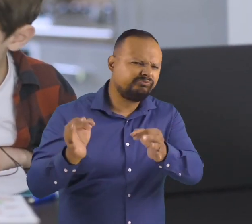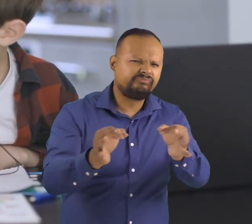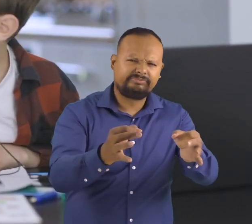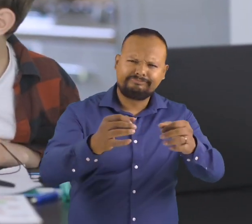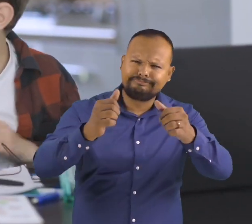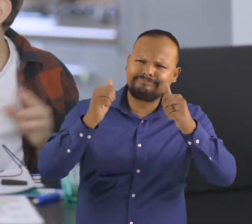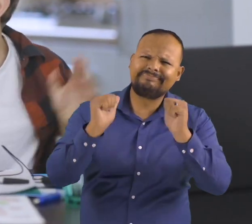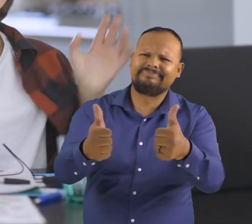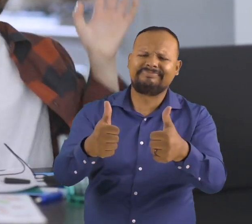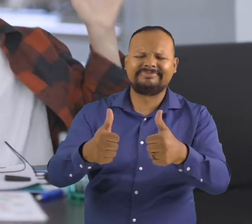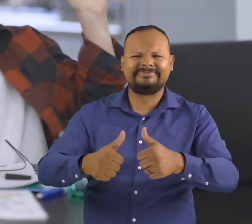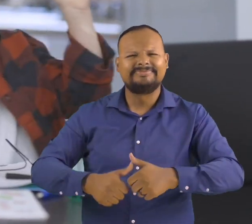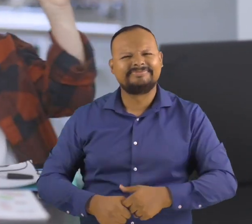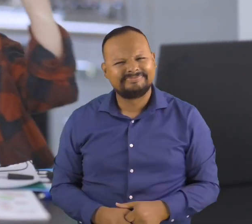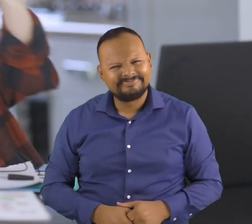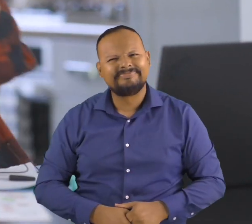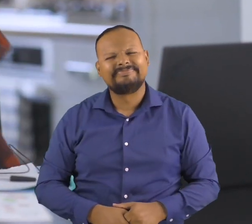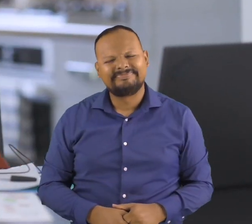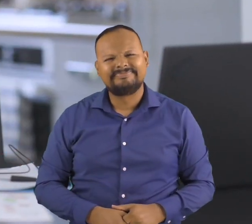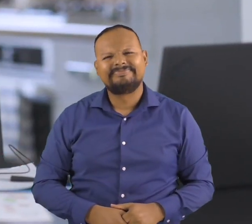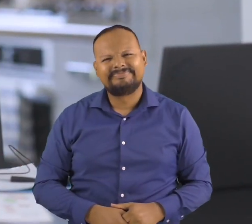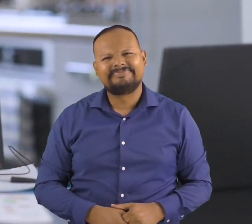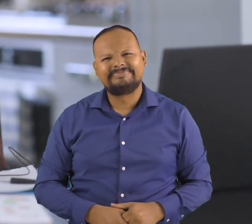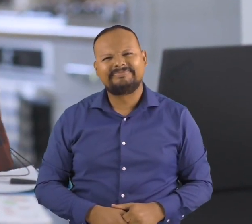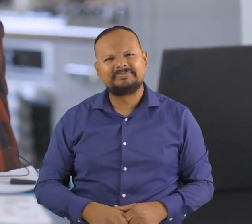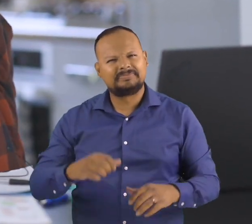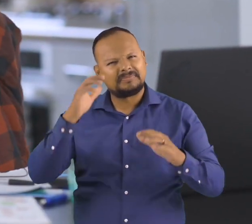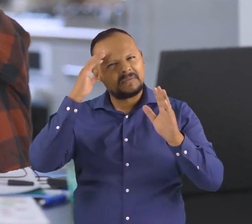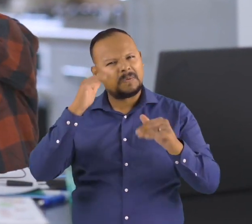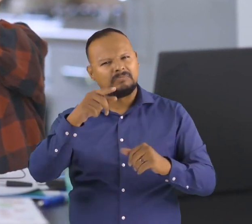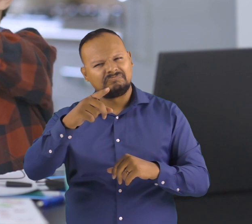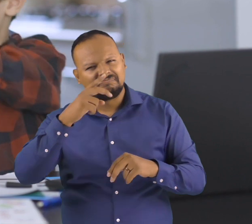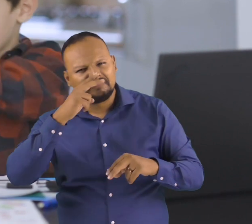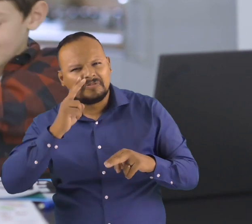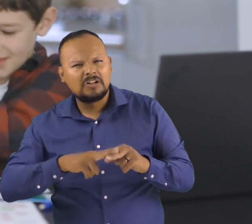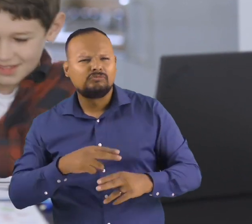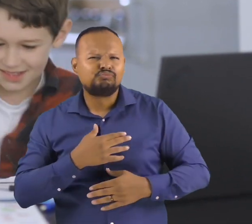on your way to becoming financially literate.